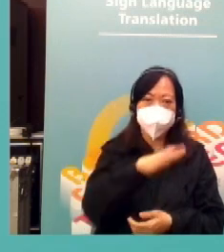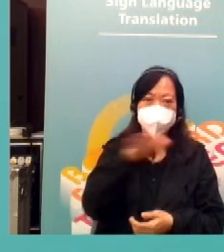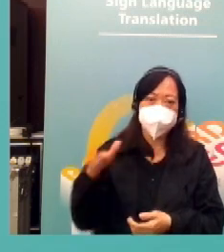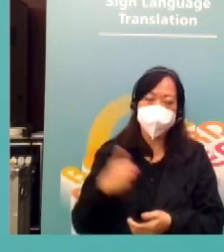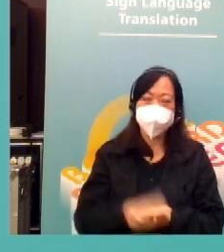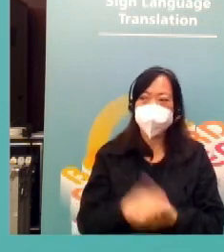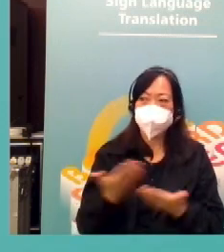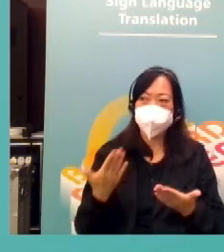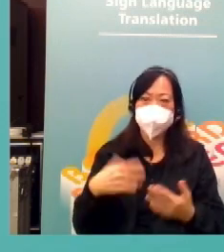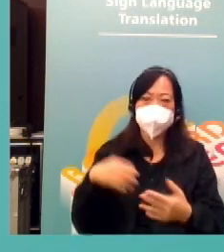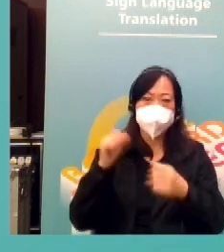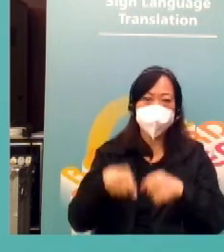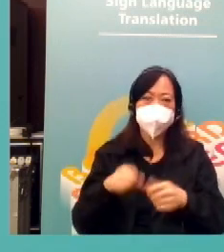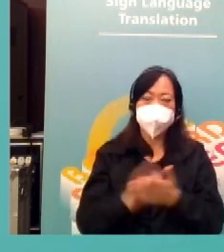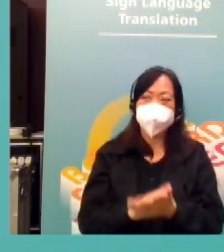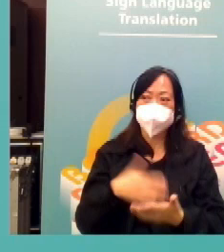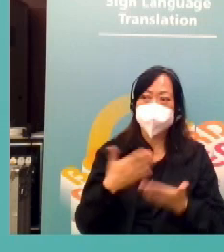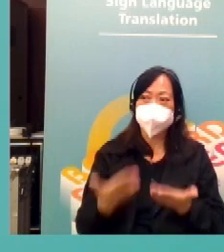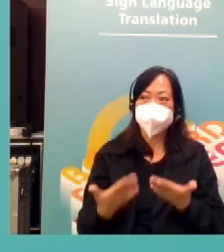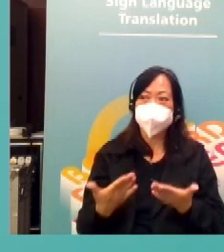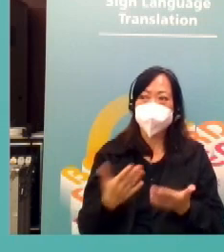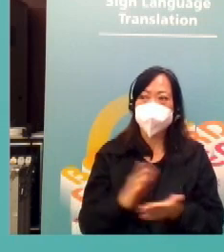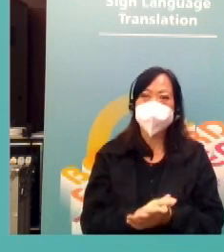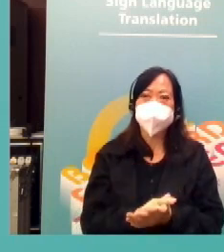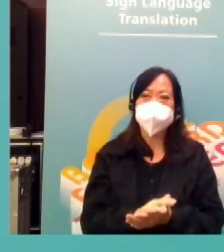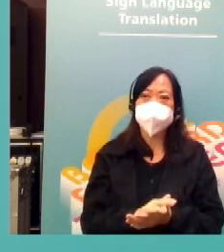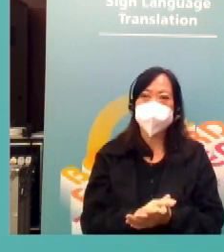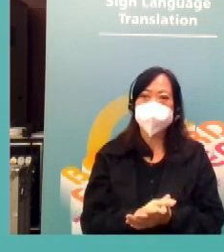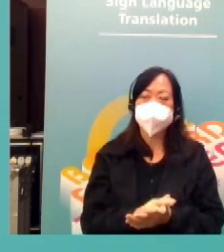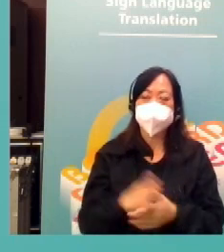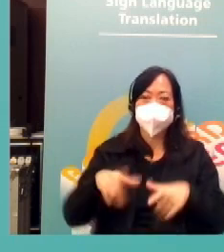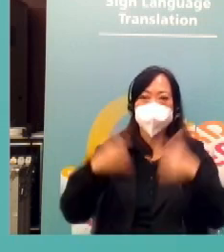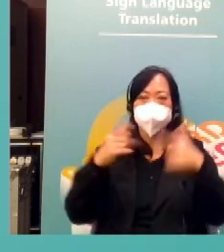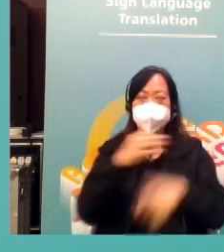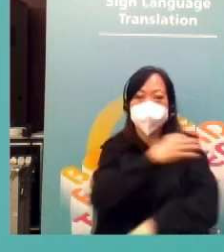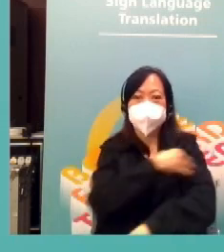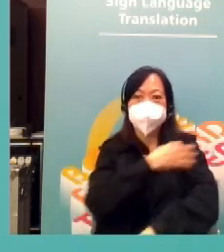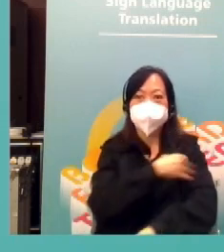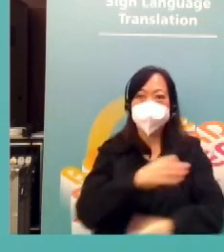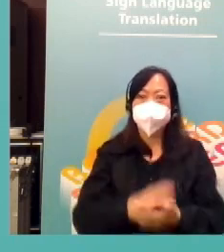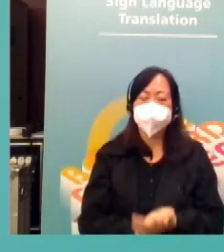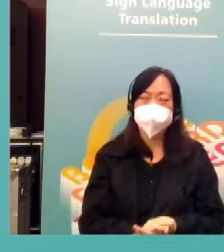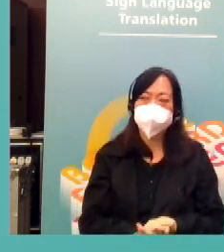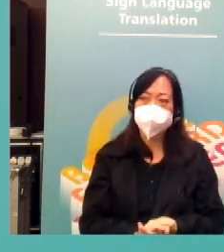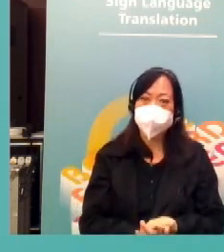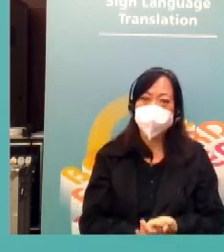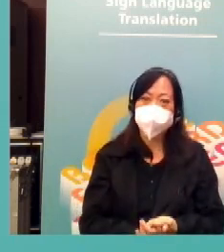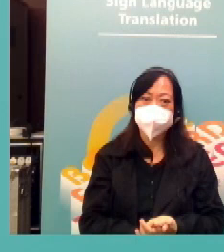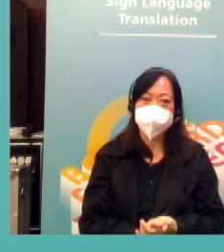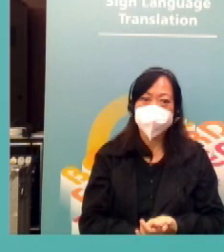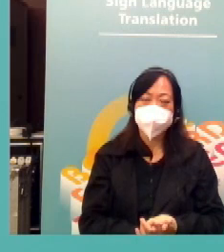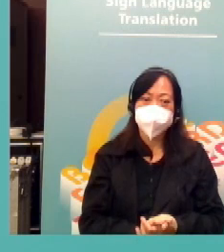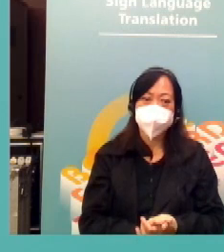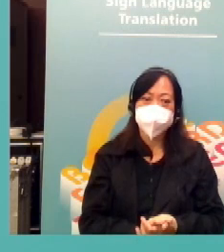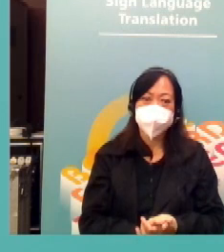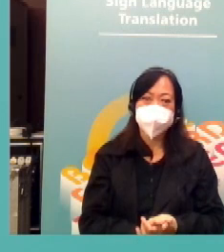right partners for this panel, and we do indeed talk a lot about different solutions. So I hope that